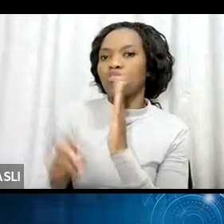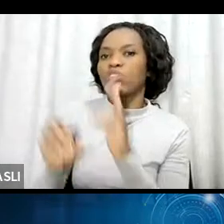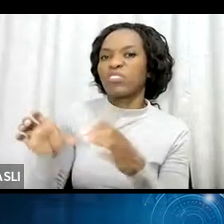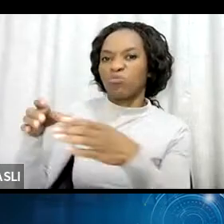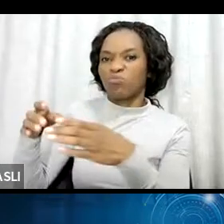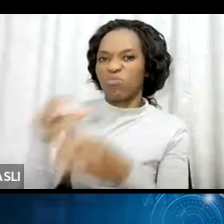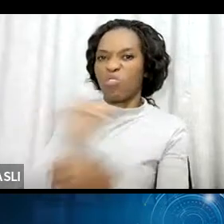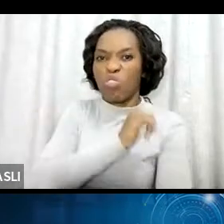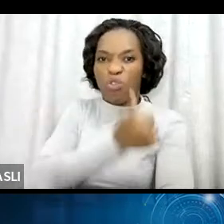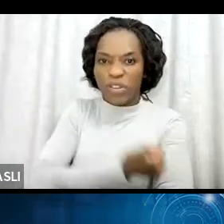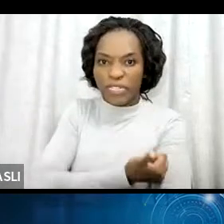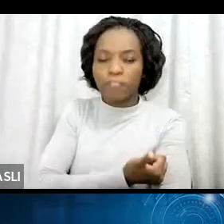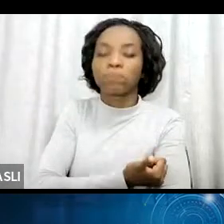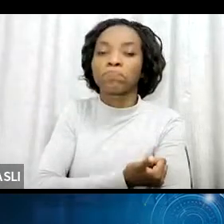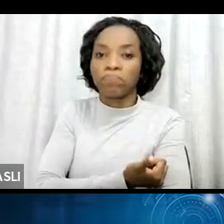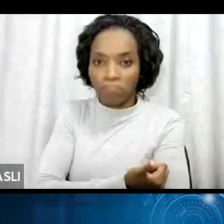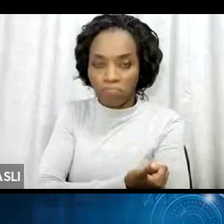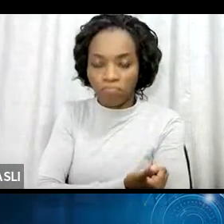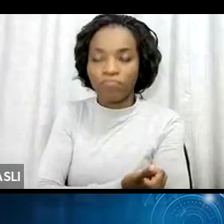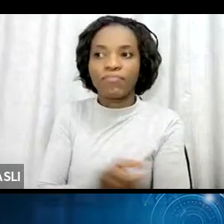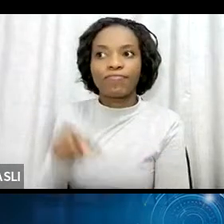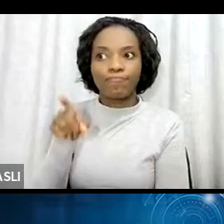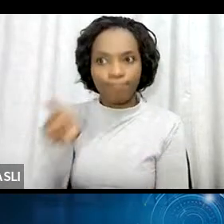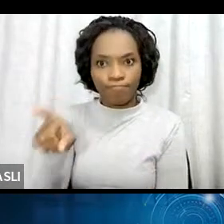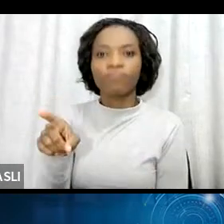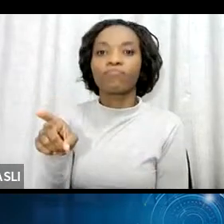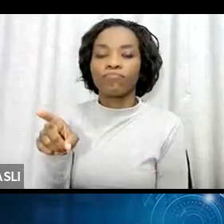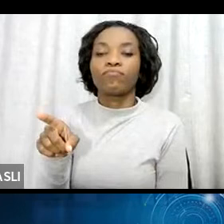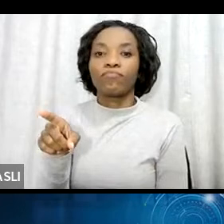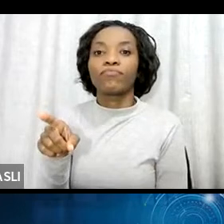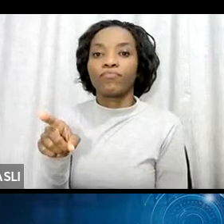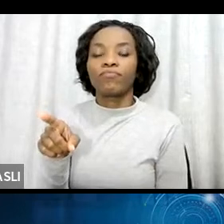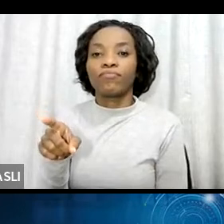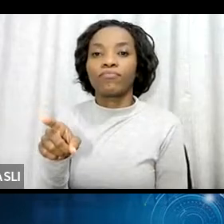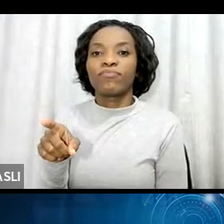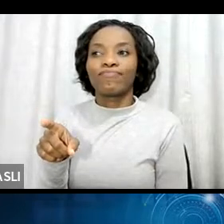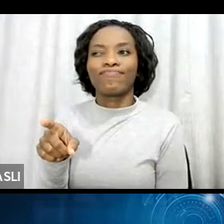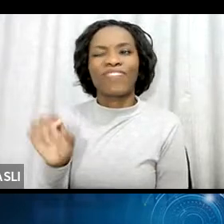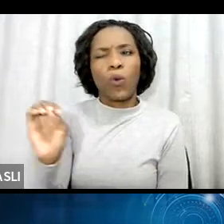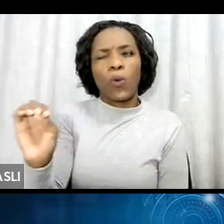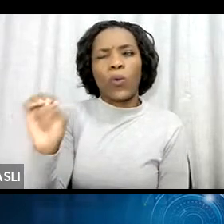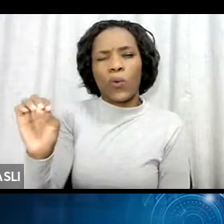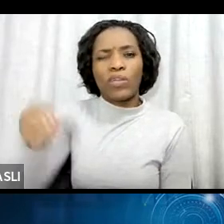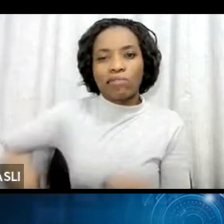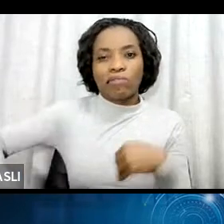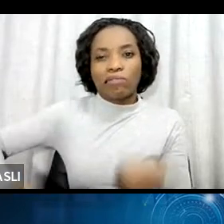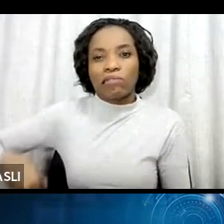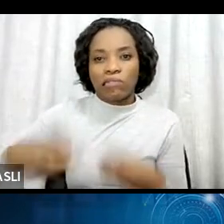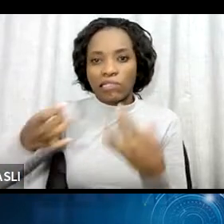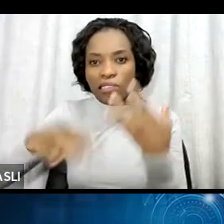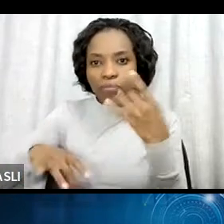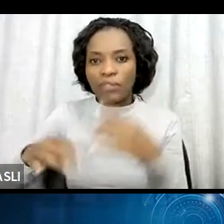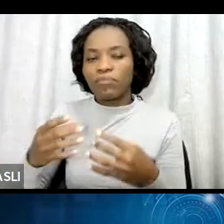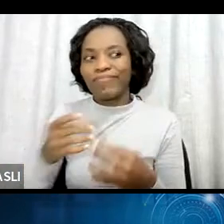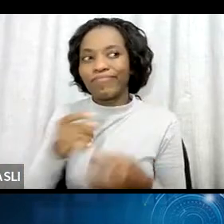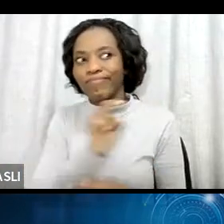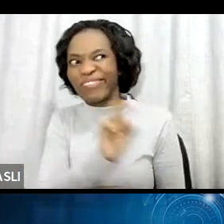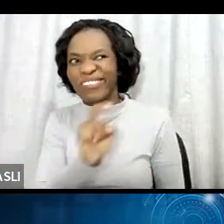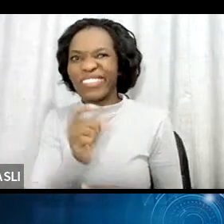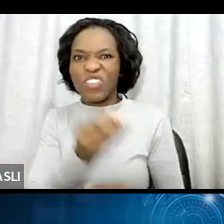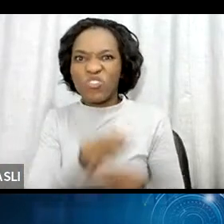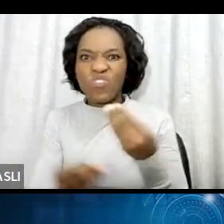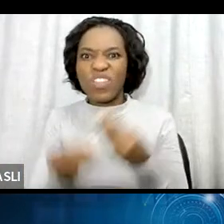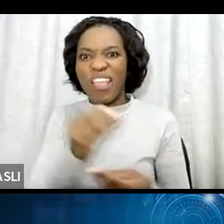having or to be subject to corrupt activities by traders who may not want to follow